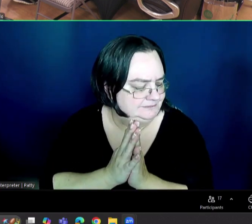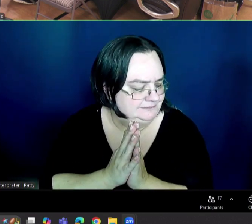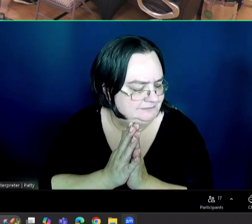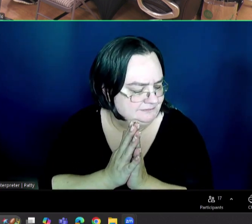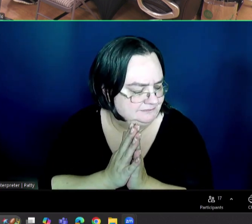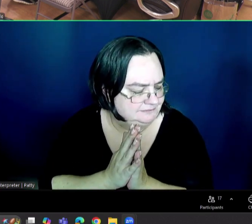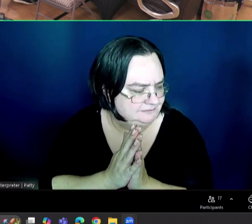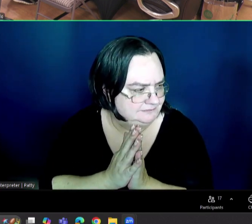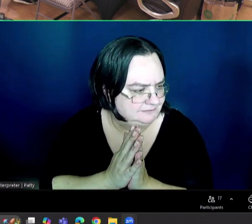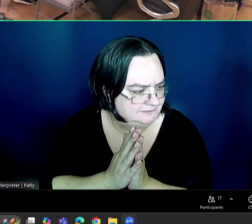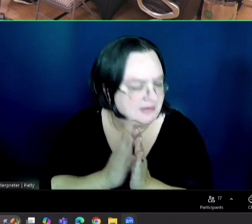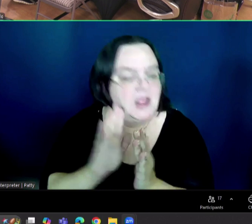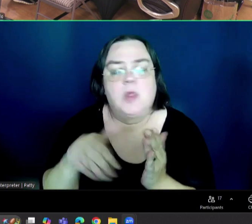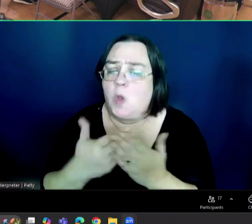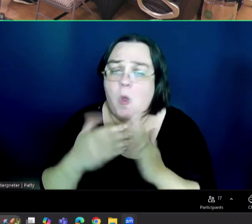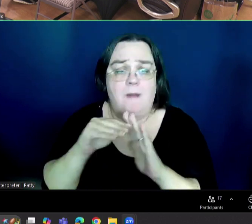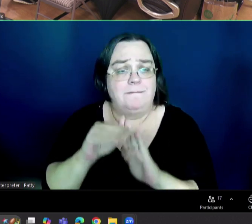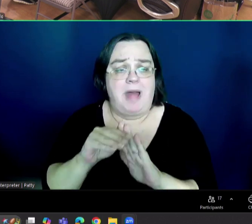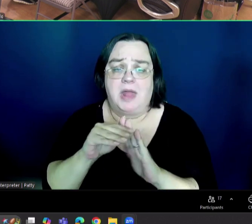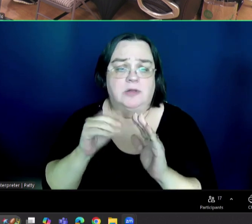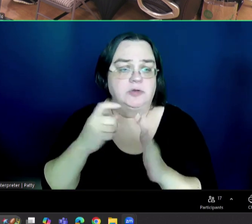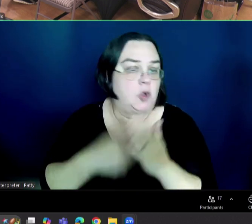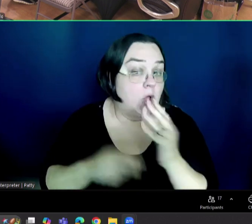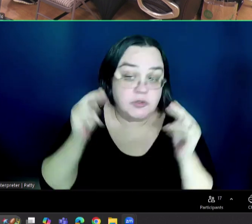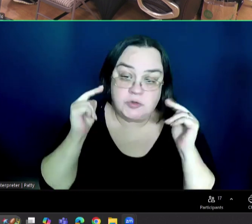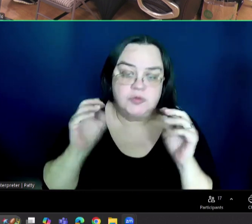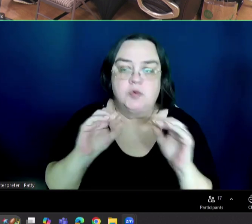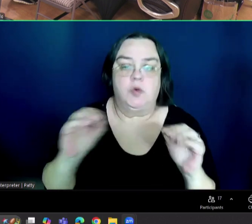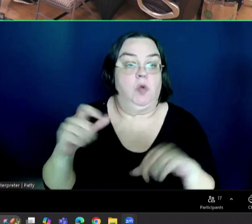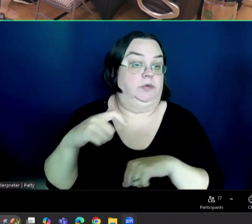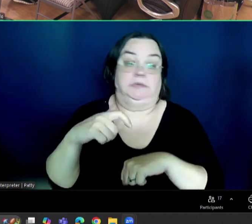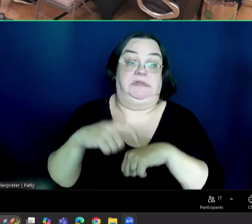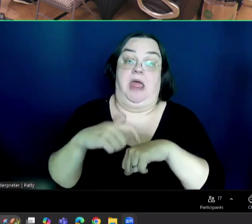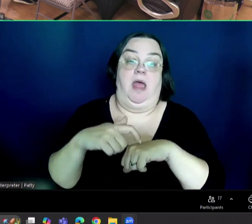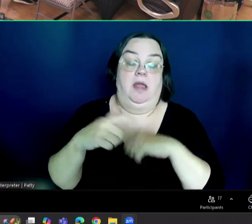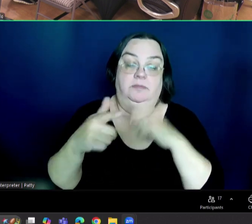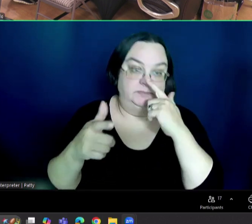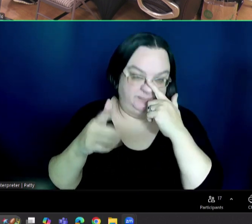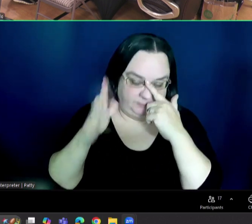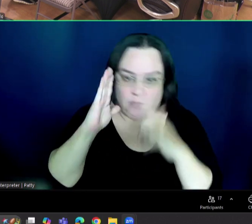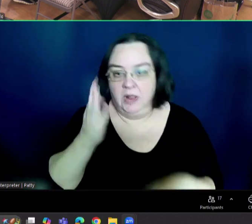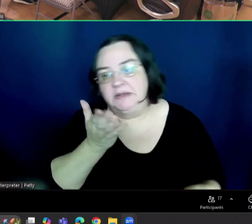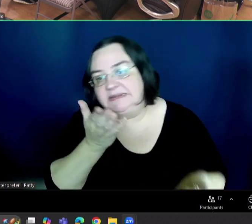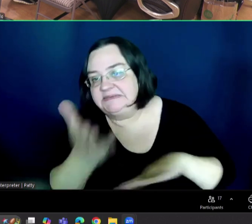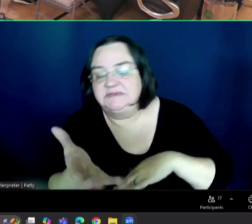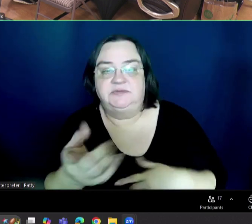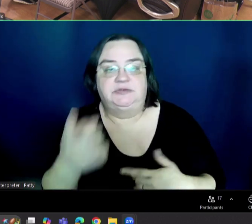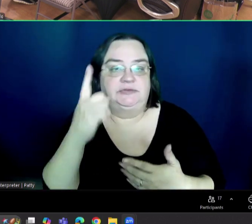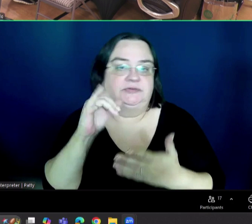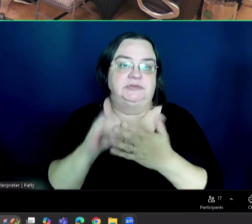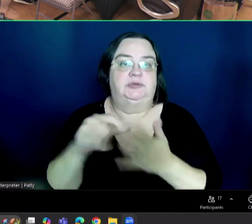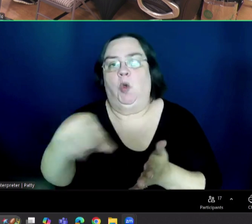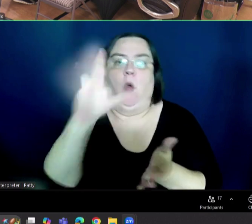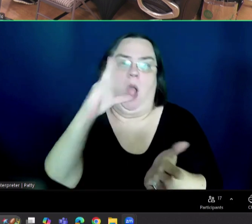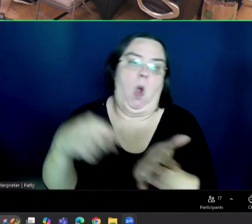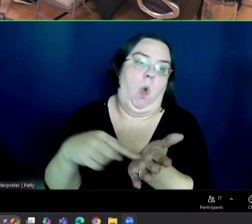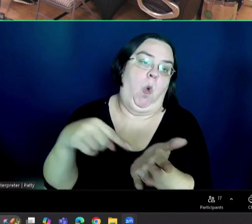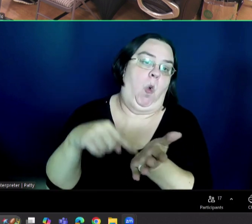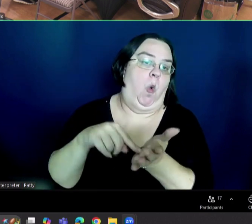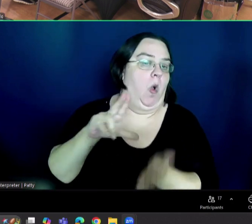is cost neutral. There's not any time you're gonna, we're gonna invoice you for anything, or you're gonna owe us